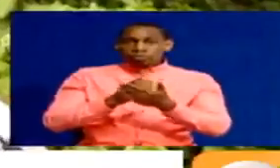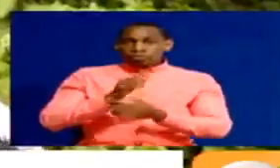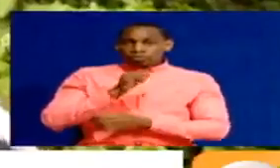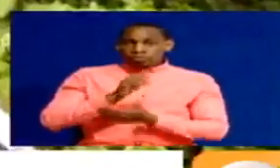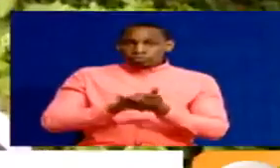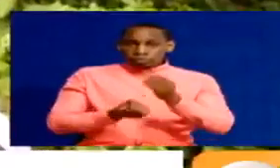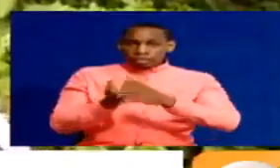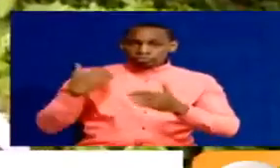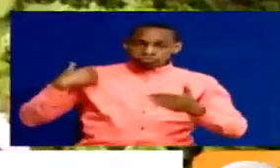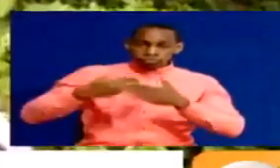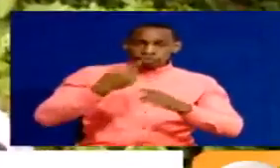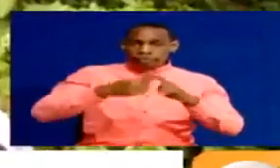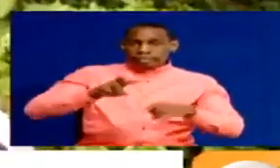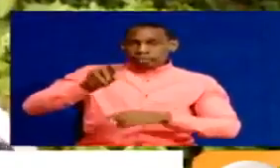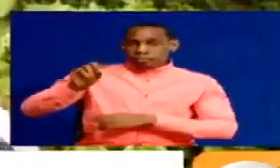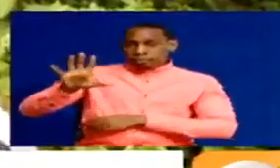2005,